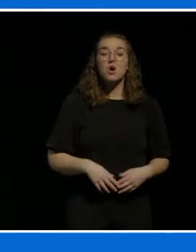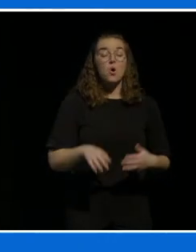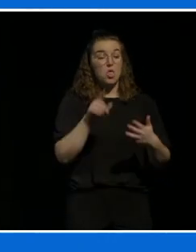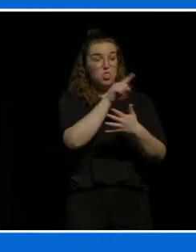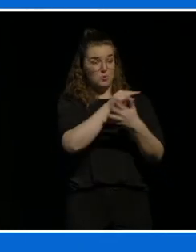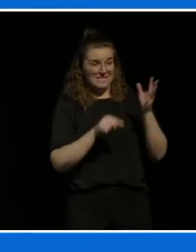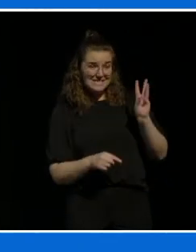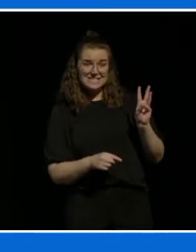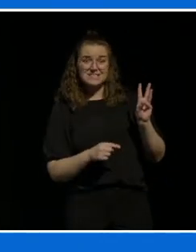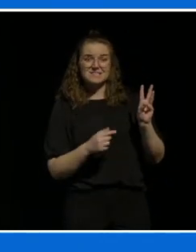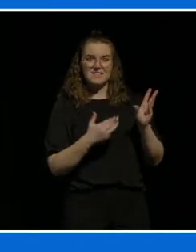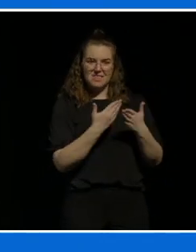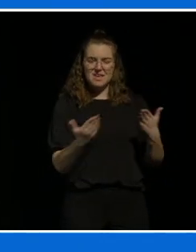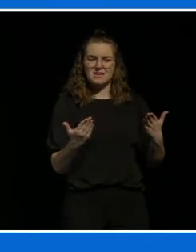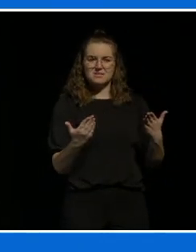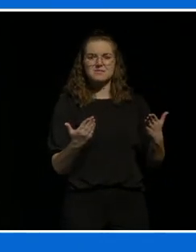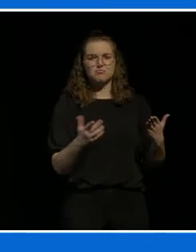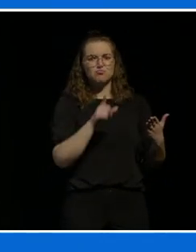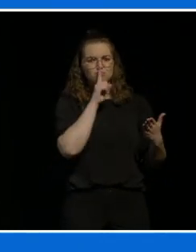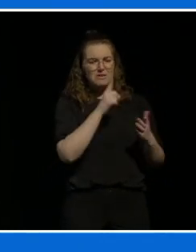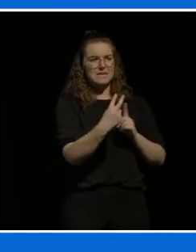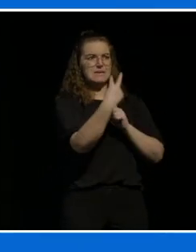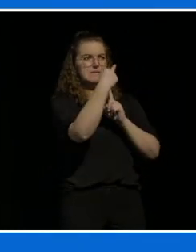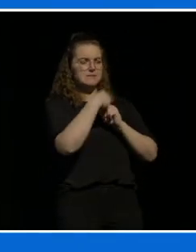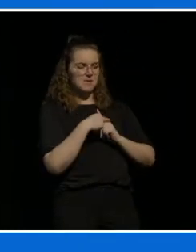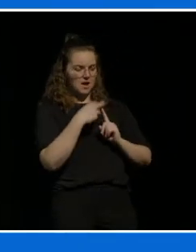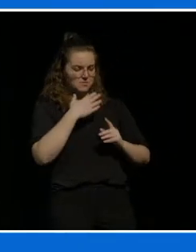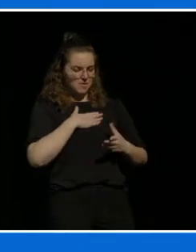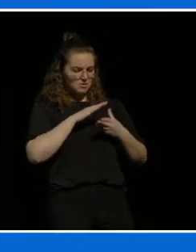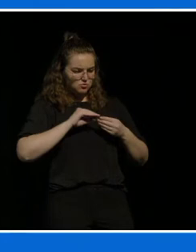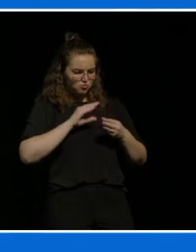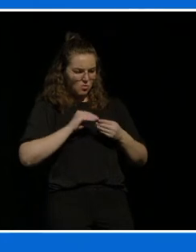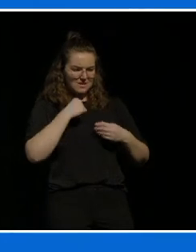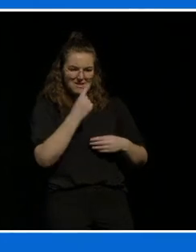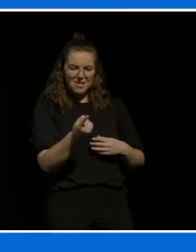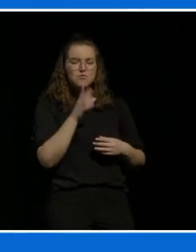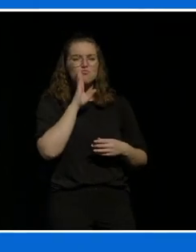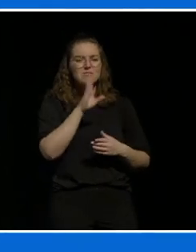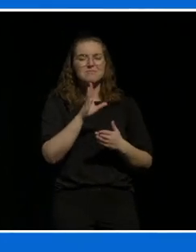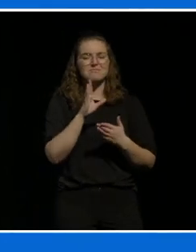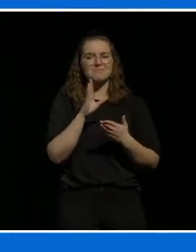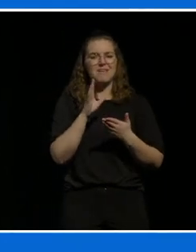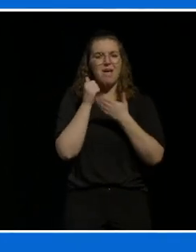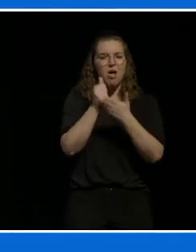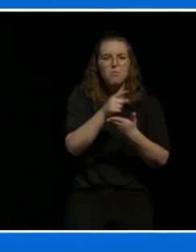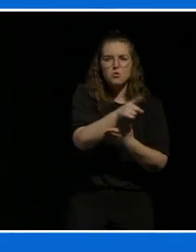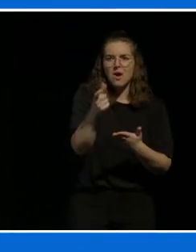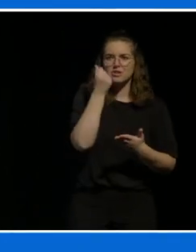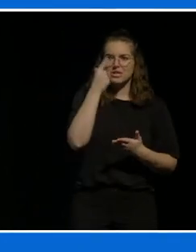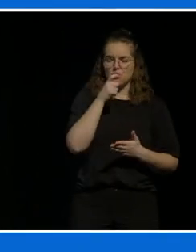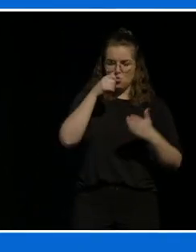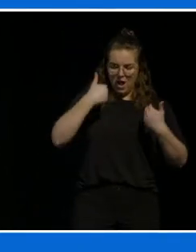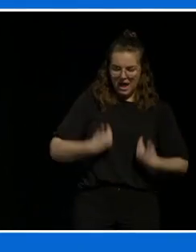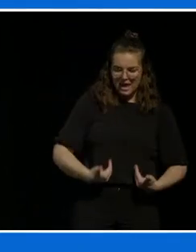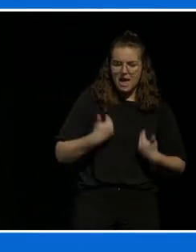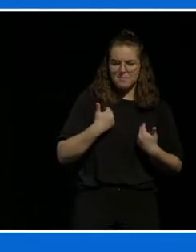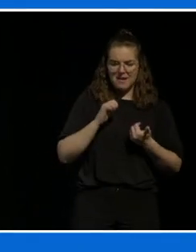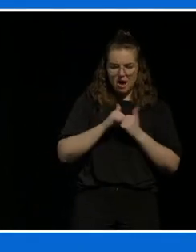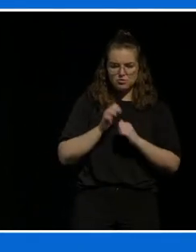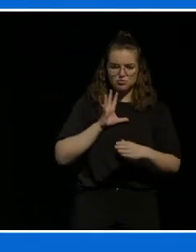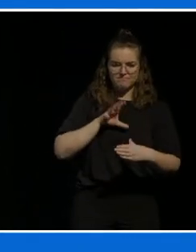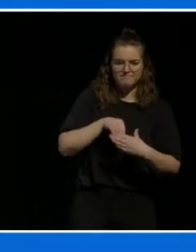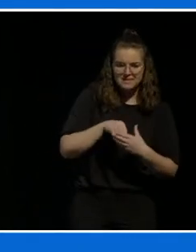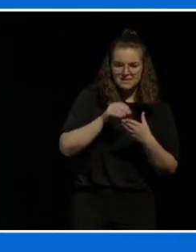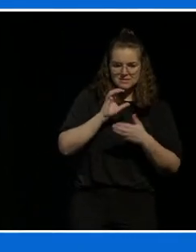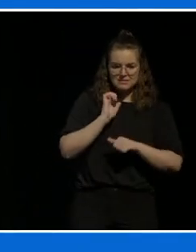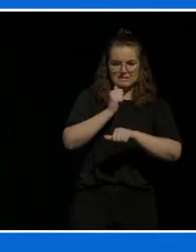really good. And I think creating content like that helps you bring people in to understand who you are as a person and how they can get involved in your own story. I also was just